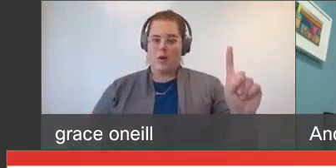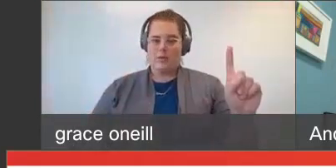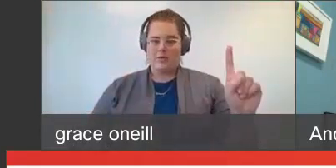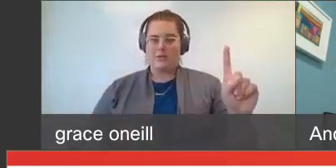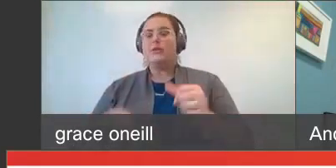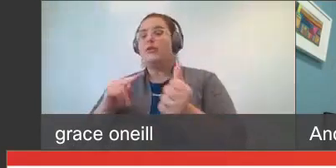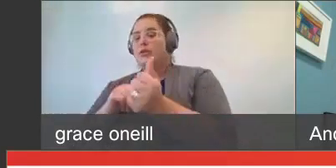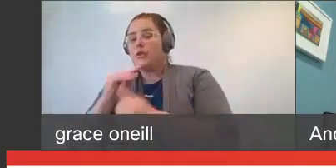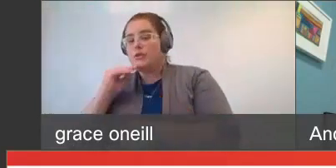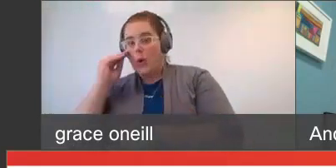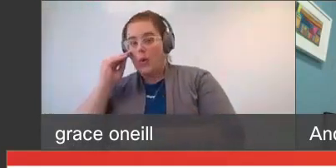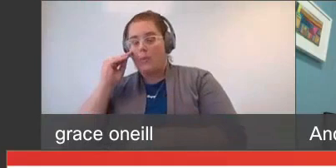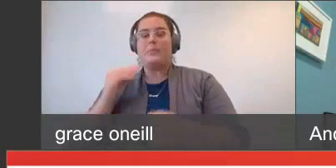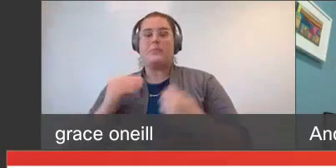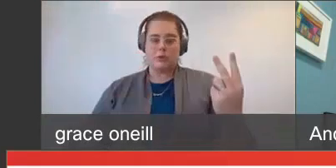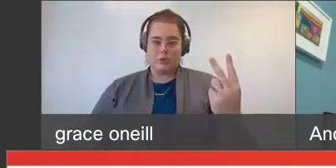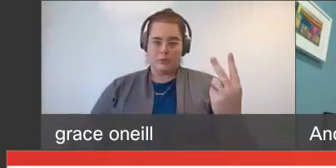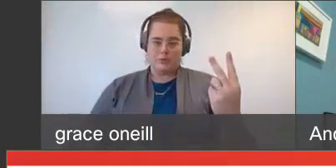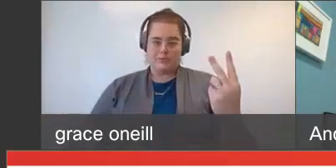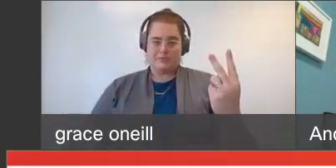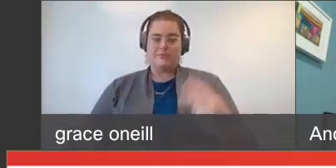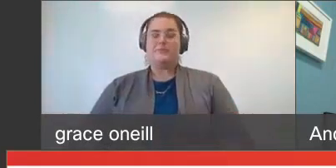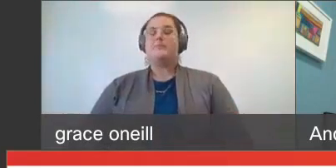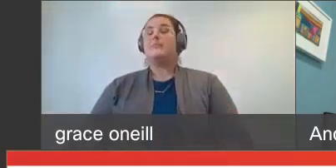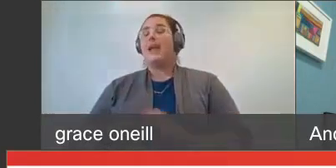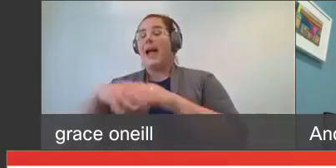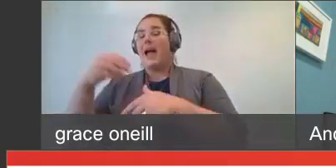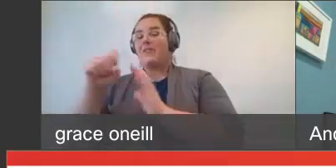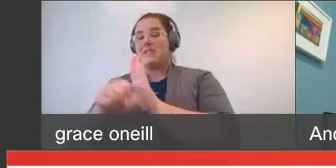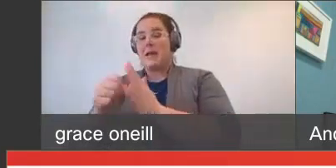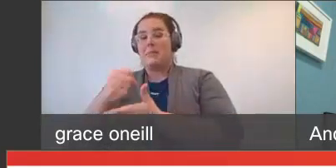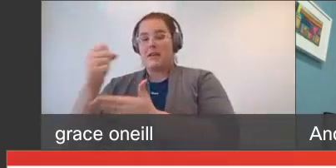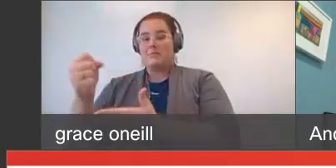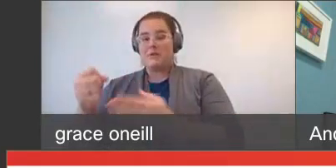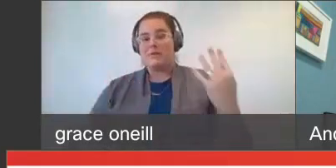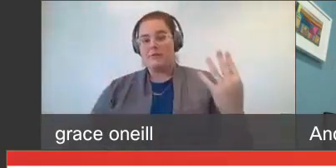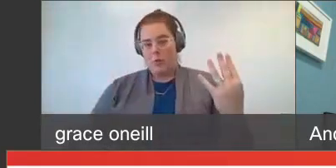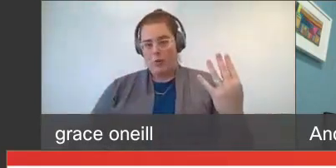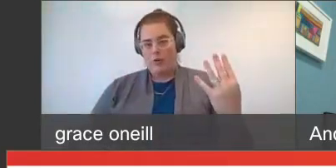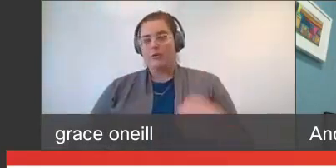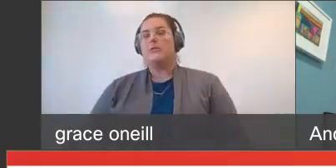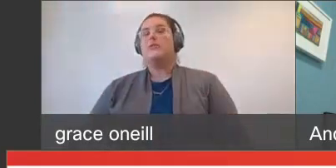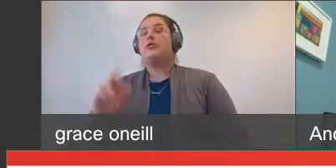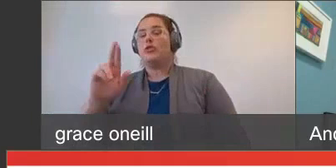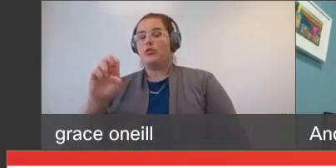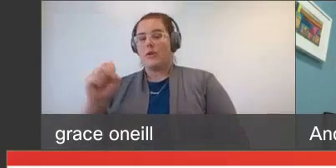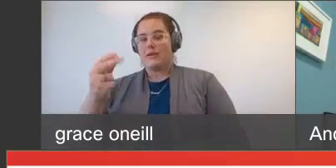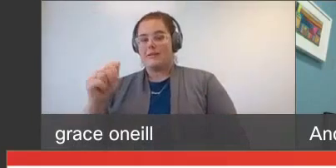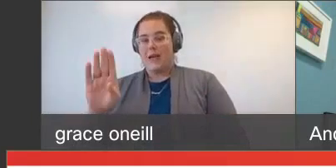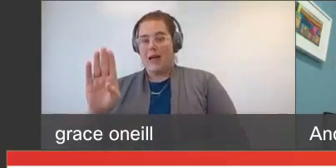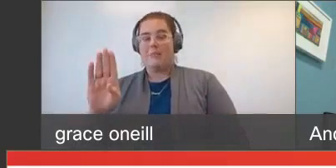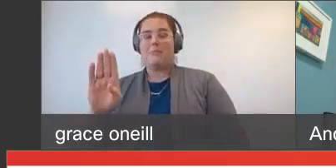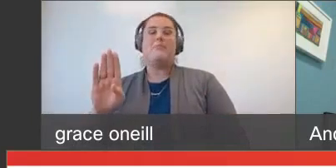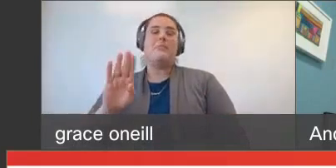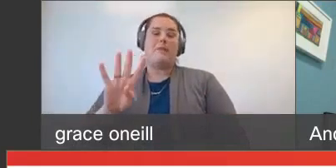nursing home, 4 in out-of-state placements, 41 in residential habilitation